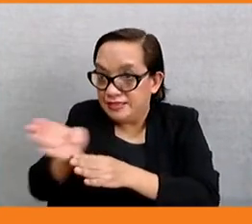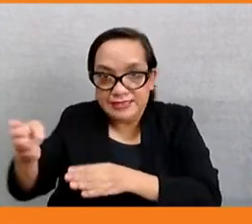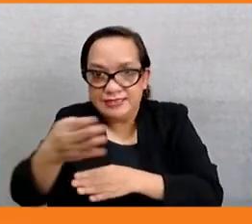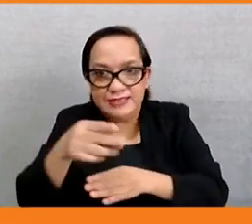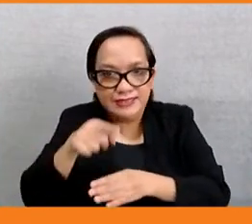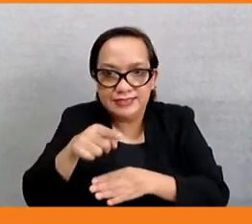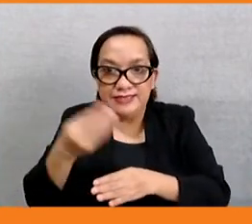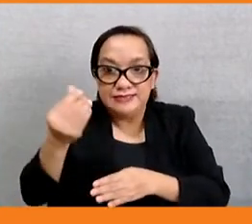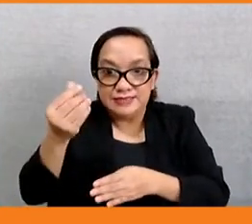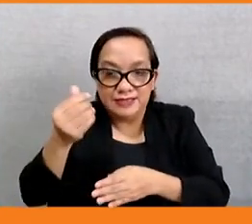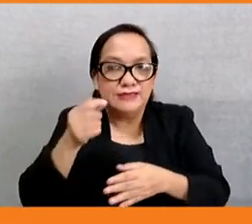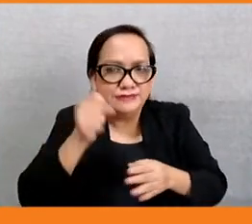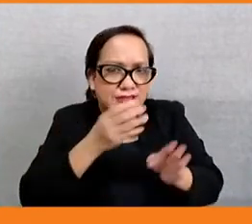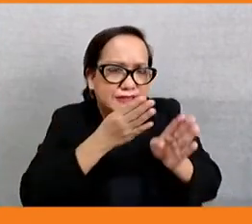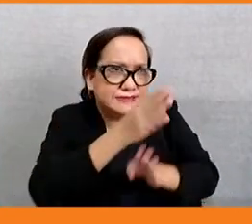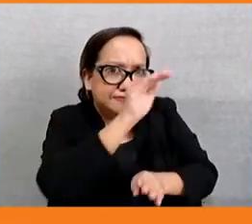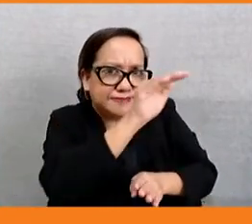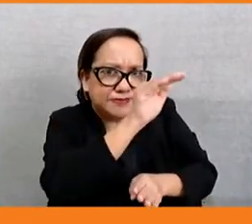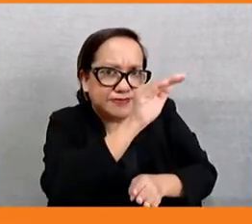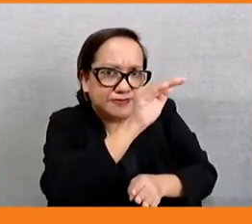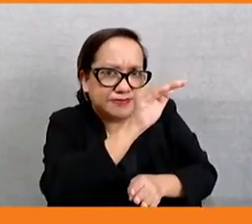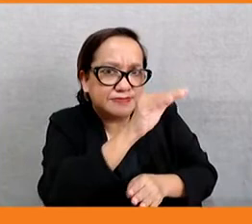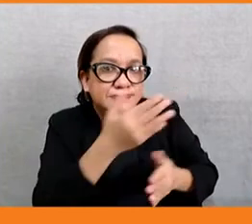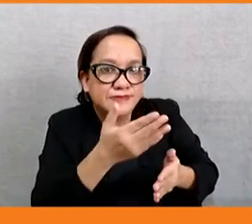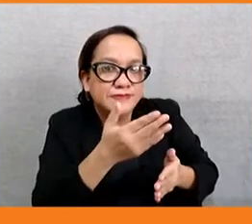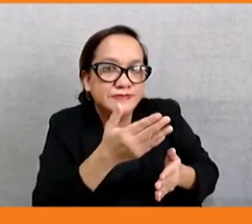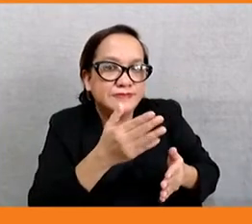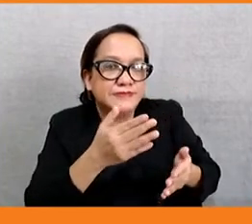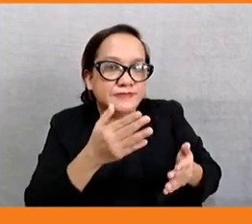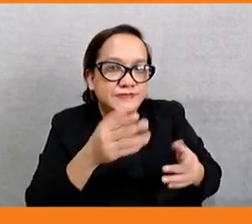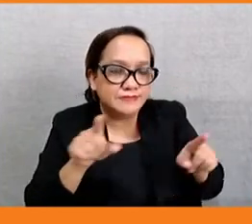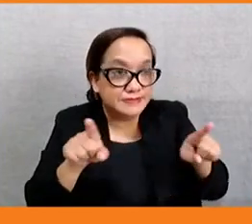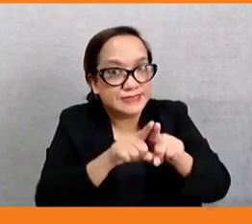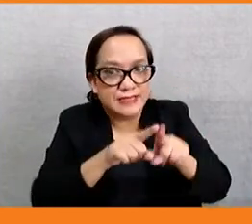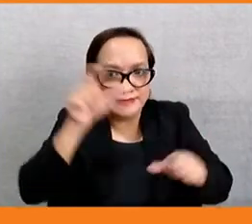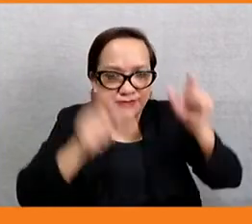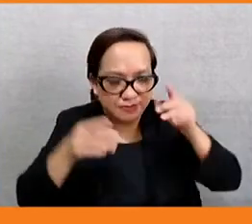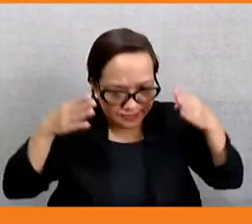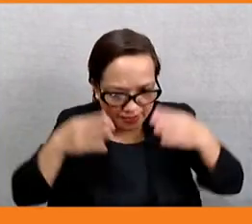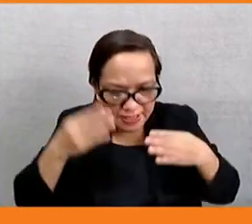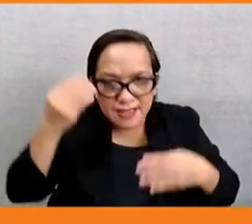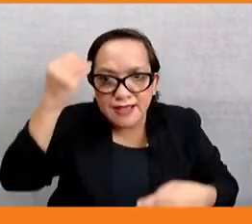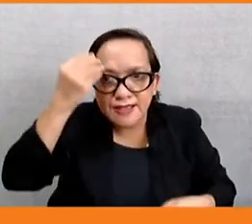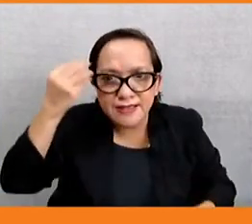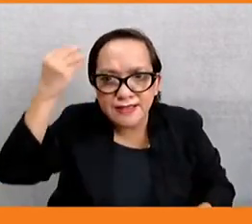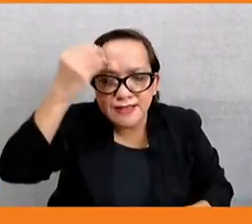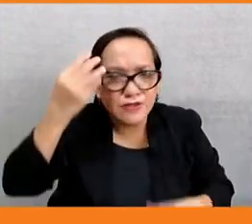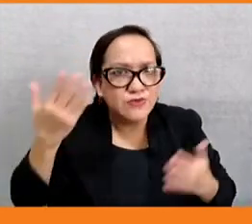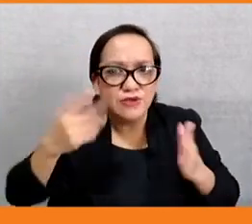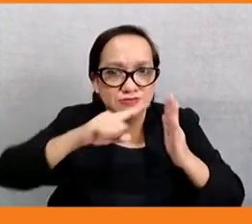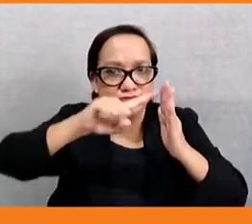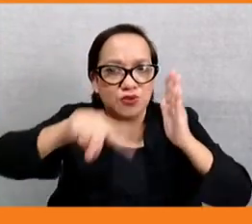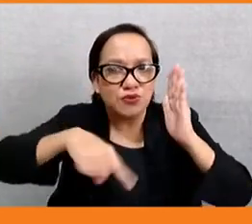a serious humanitarian crisis in Sri Lanka and in the region happening due to the debt